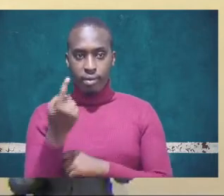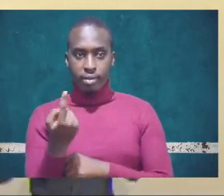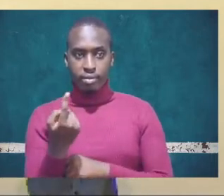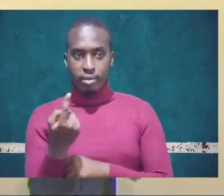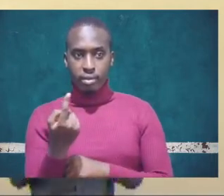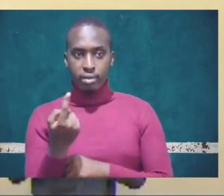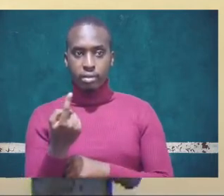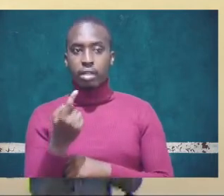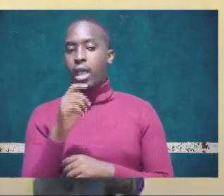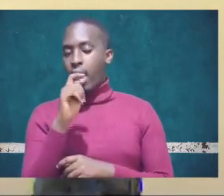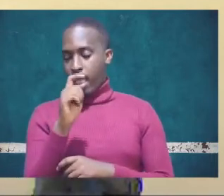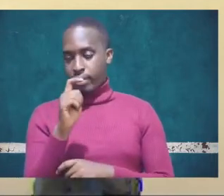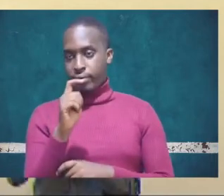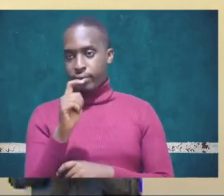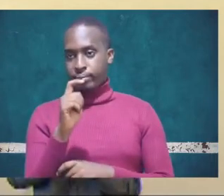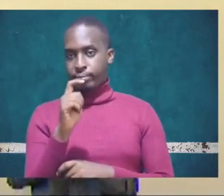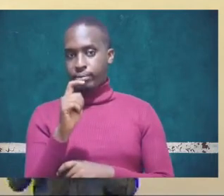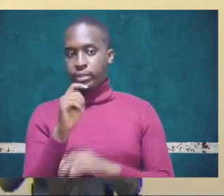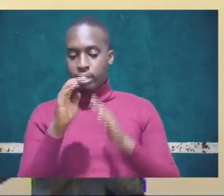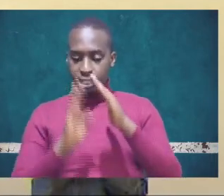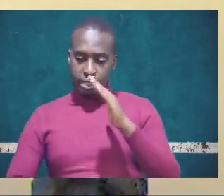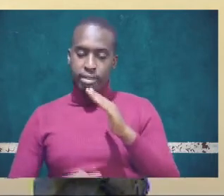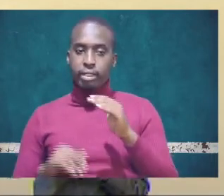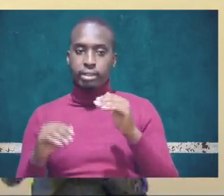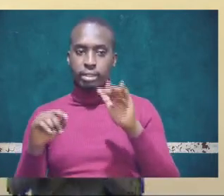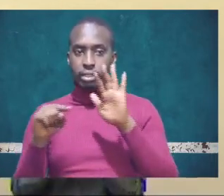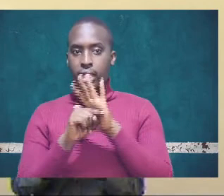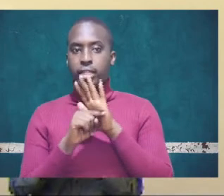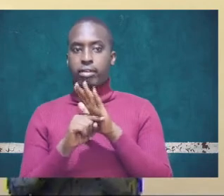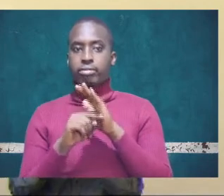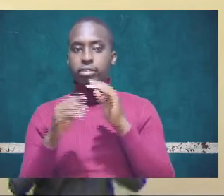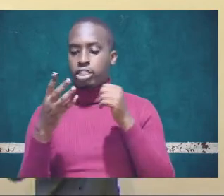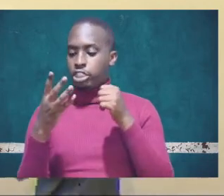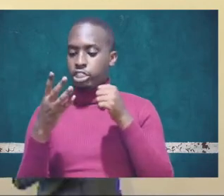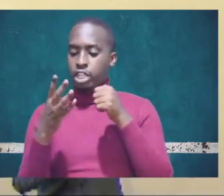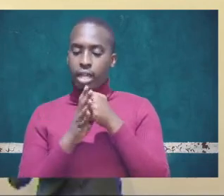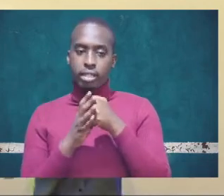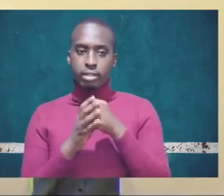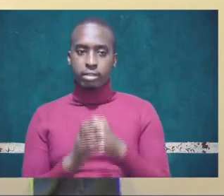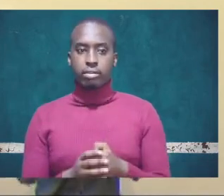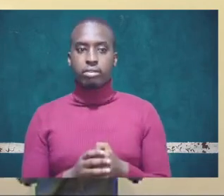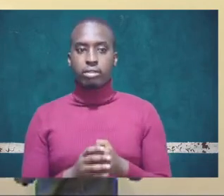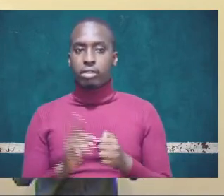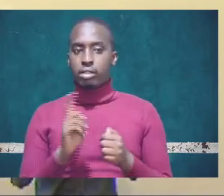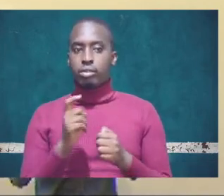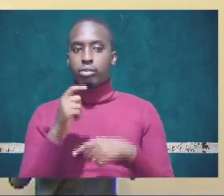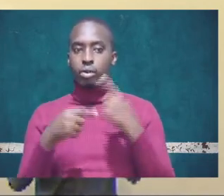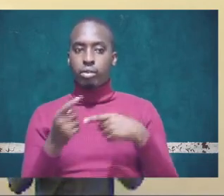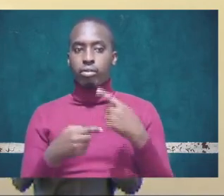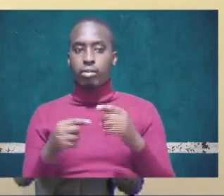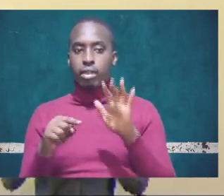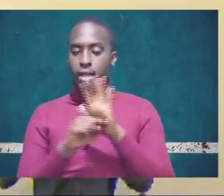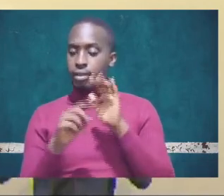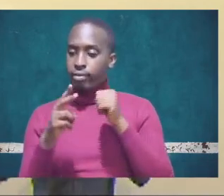have the x, which are less than negative 9. Where do we have negative 9? Oh, I have to continue.